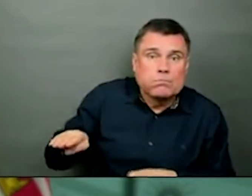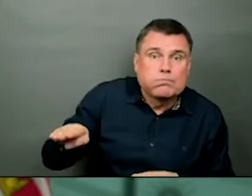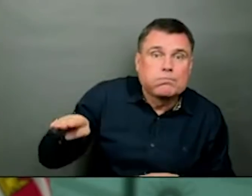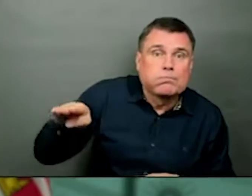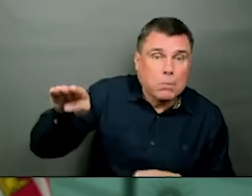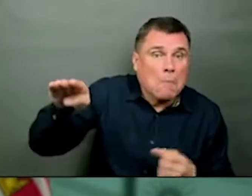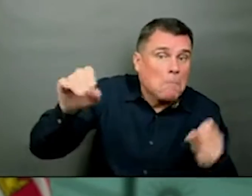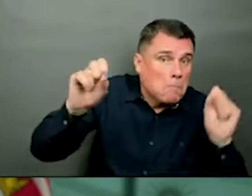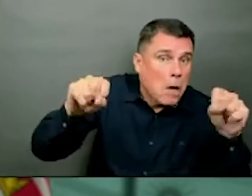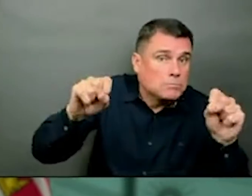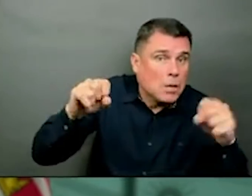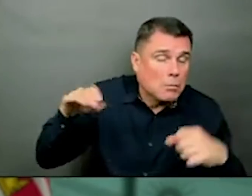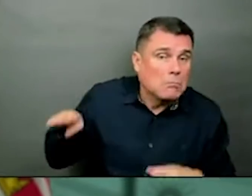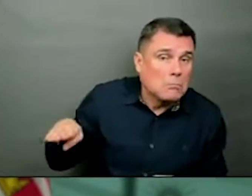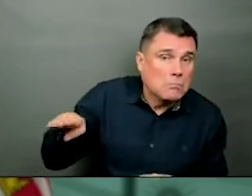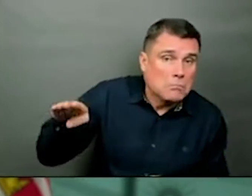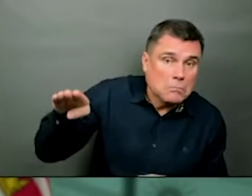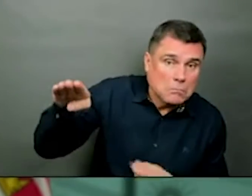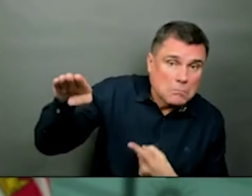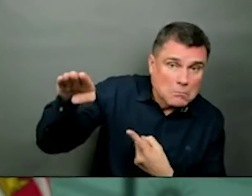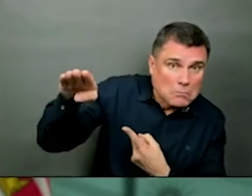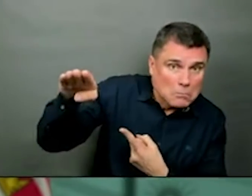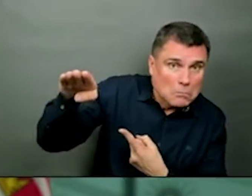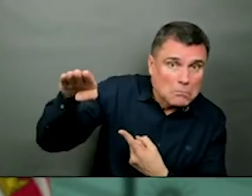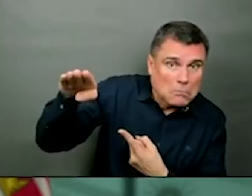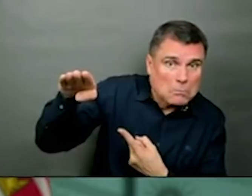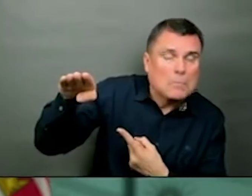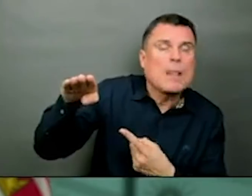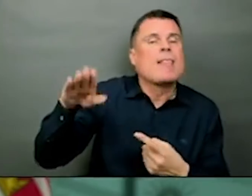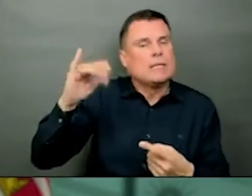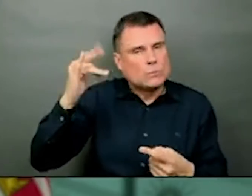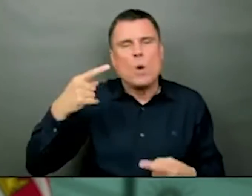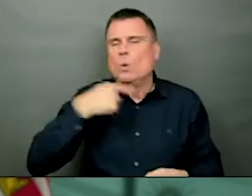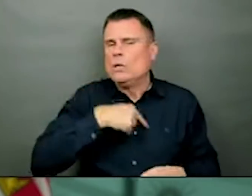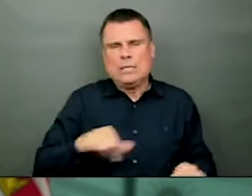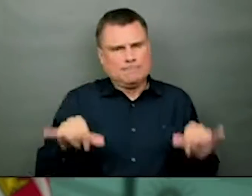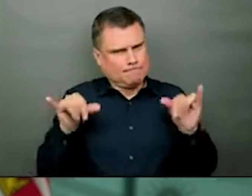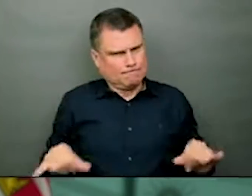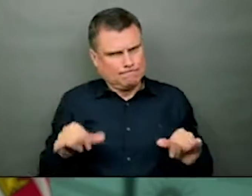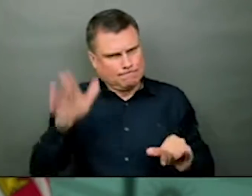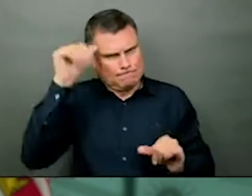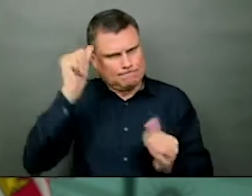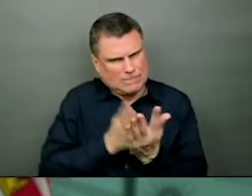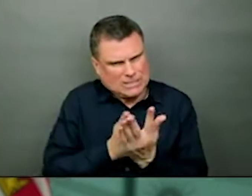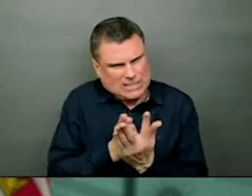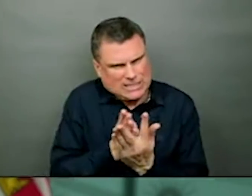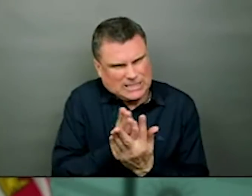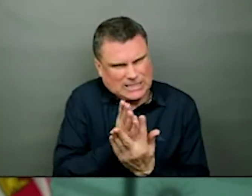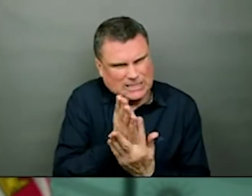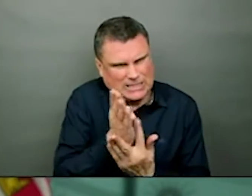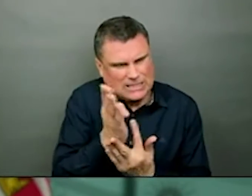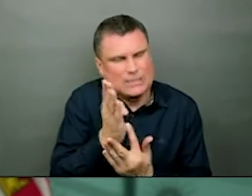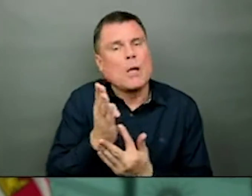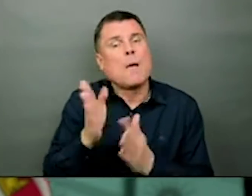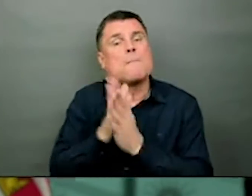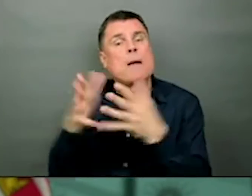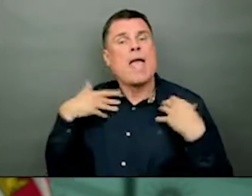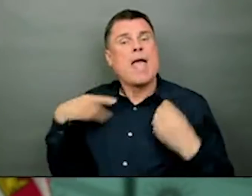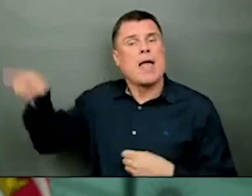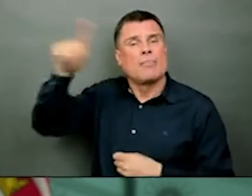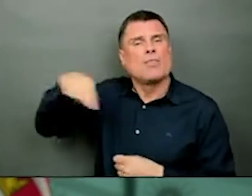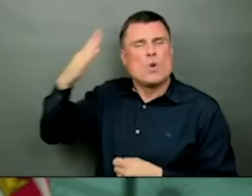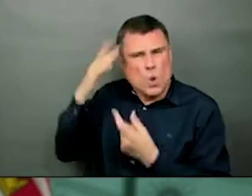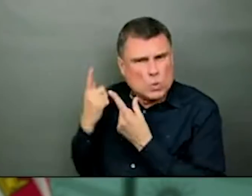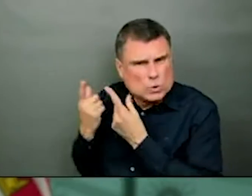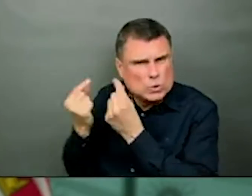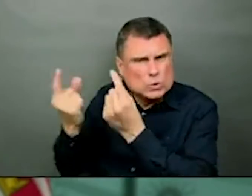is maintaining public health measures, monitoring the spread of COVID-19 in our population very, very